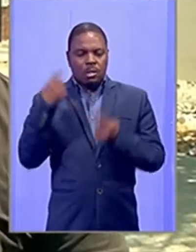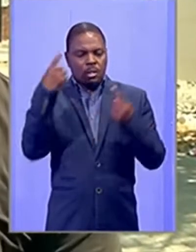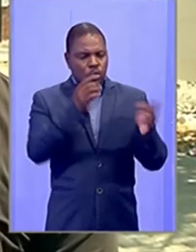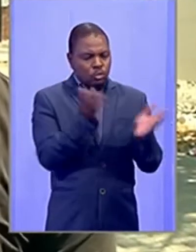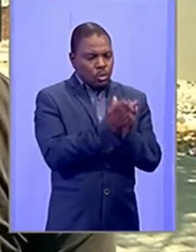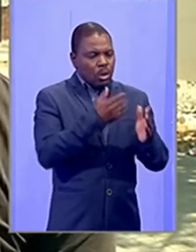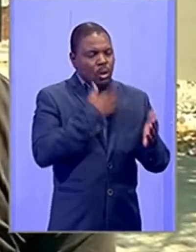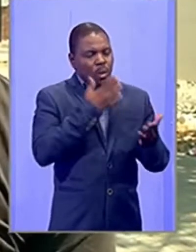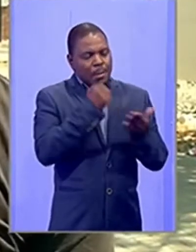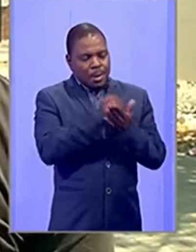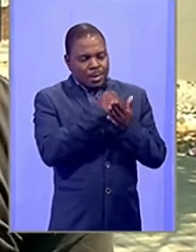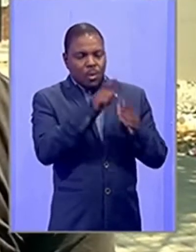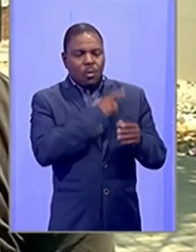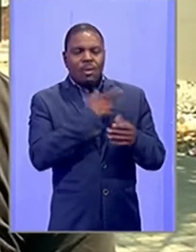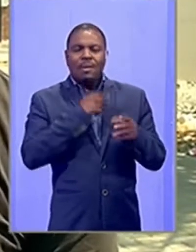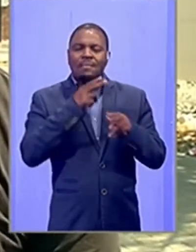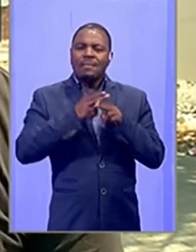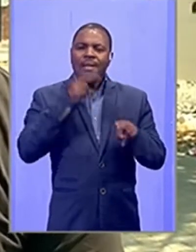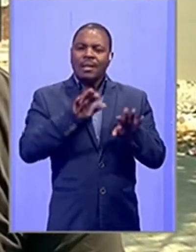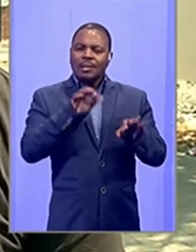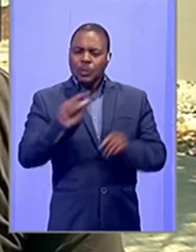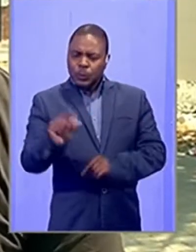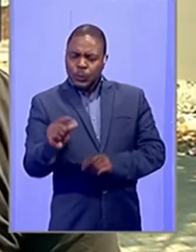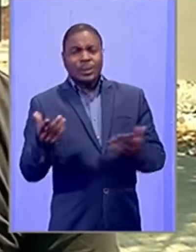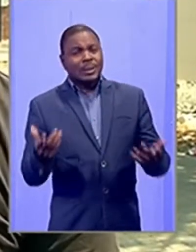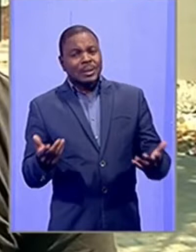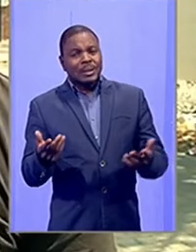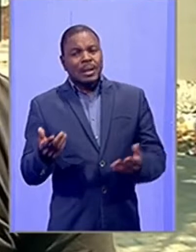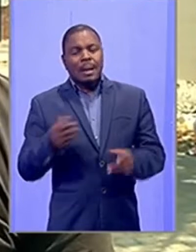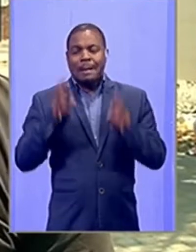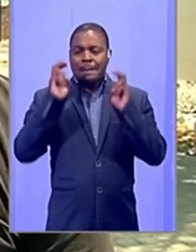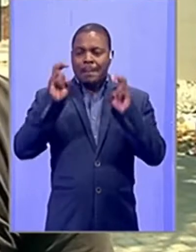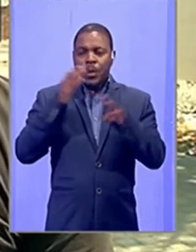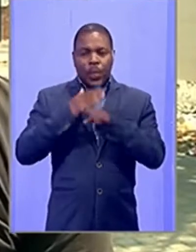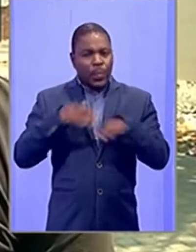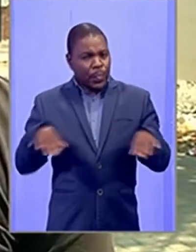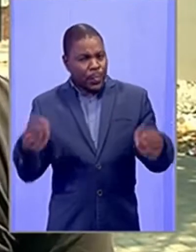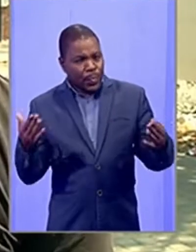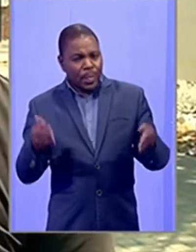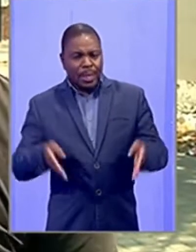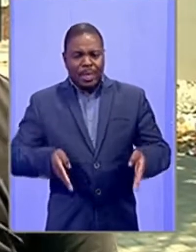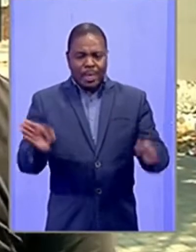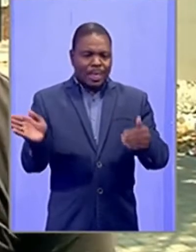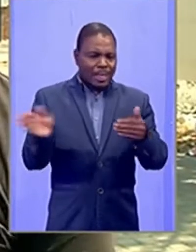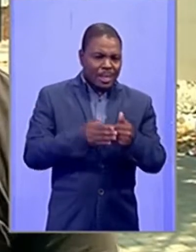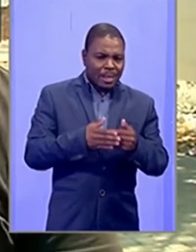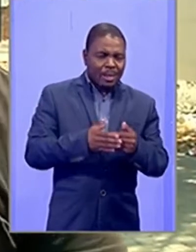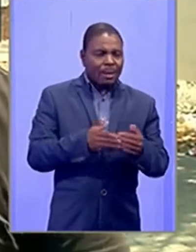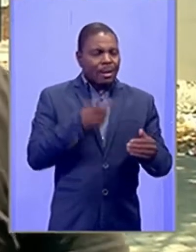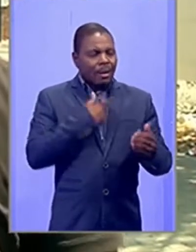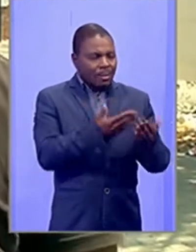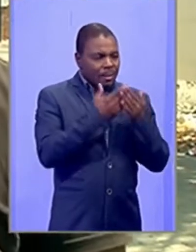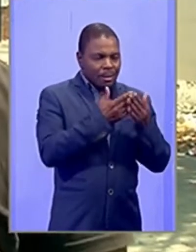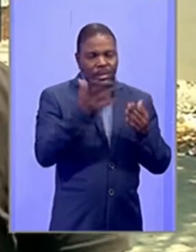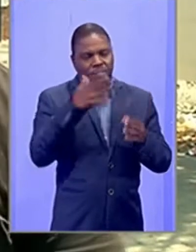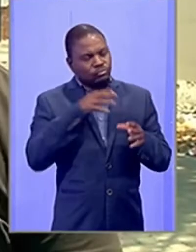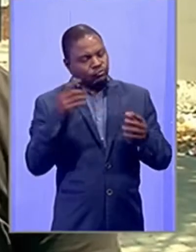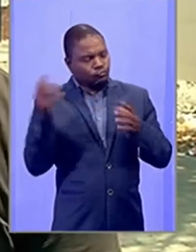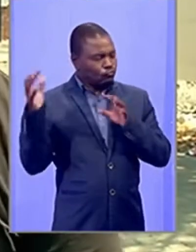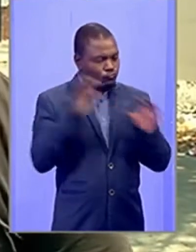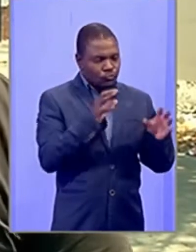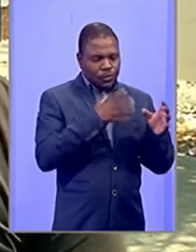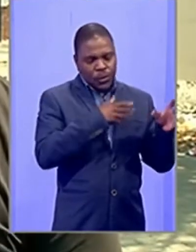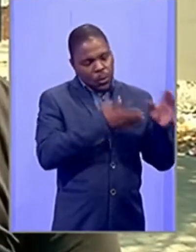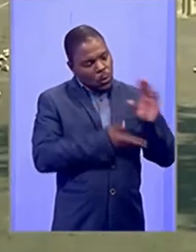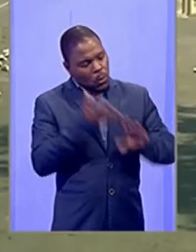because re ngwala finale soon. So dibasa di bereki ba tswaletše ditsela ba rentšhitše ka sekolong ba tle sekolong ba